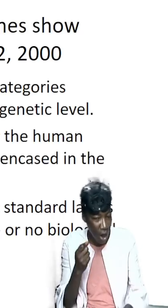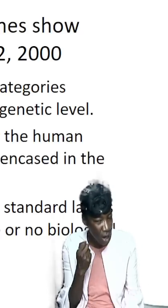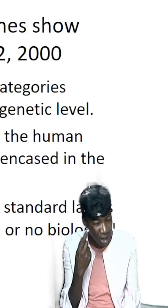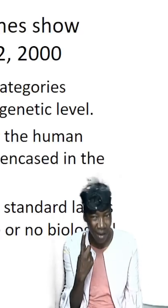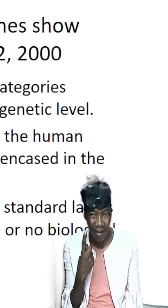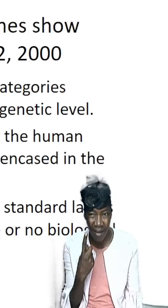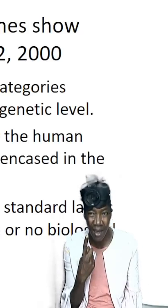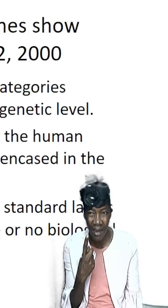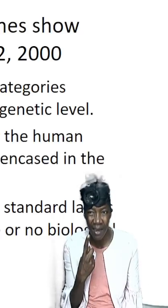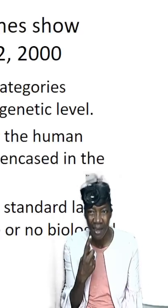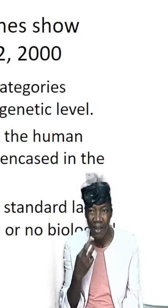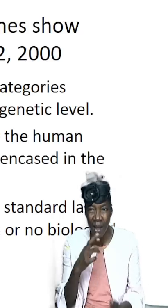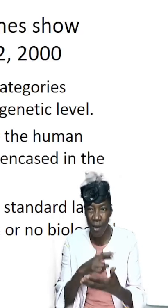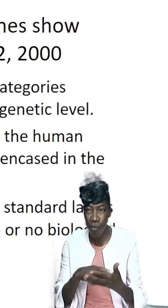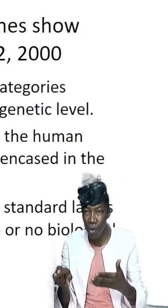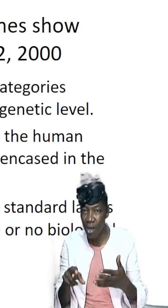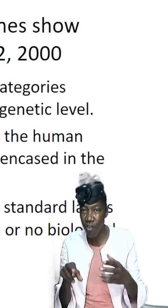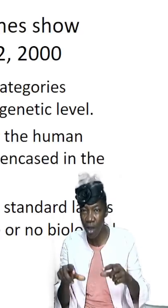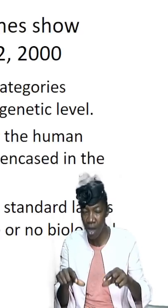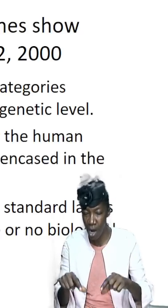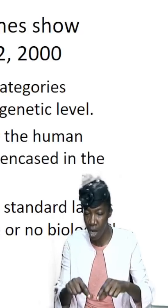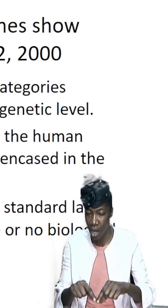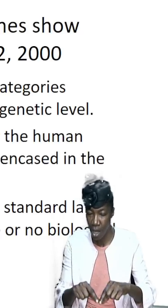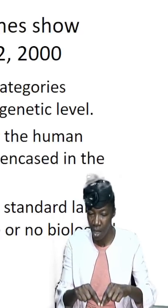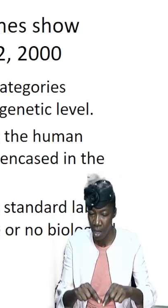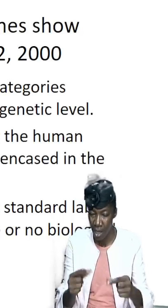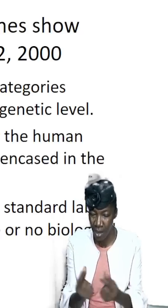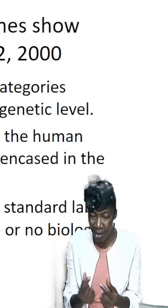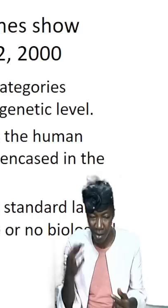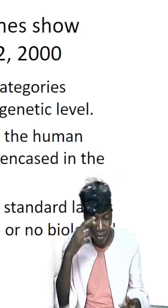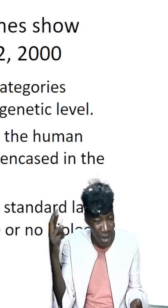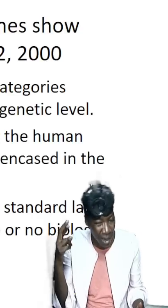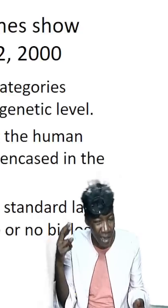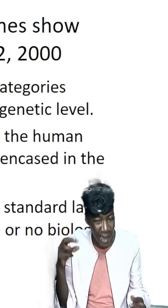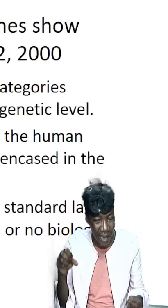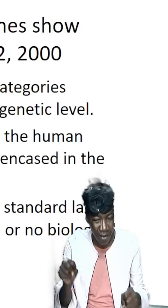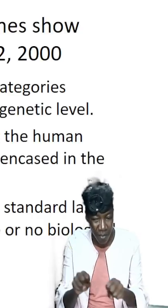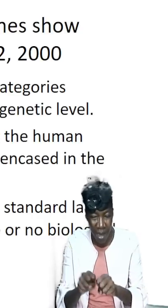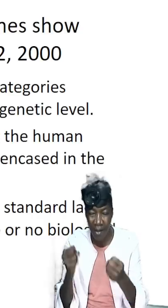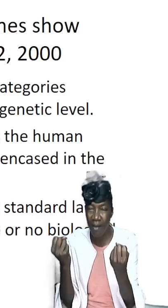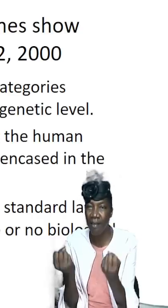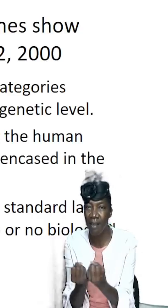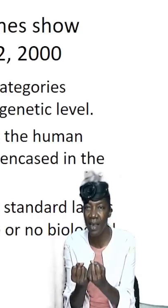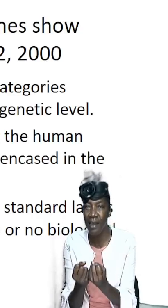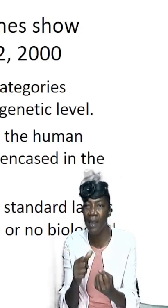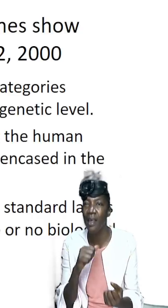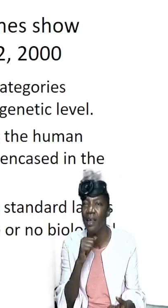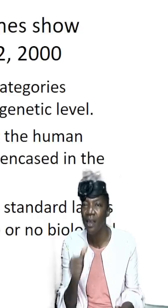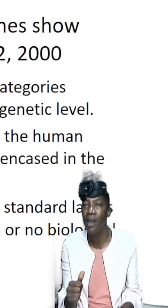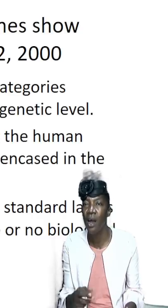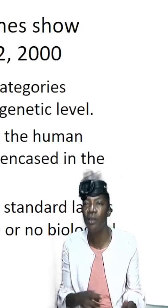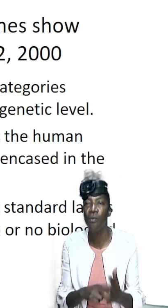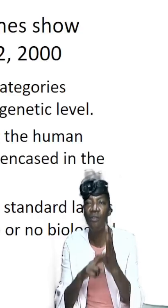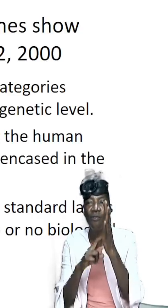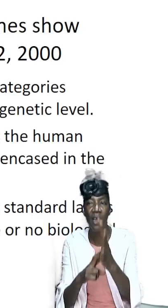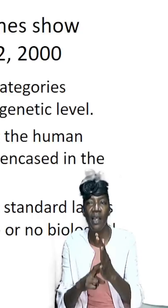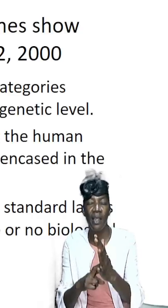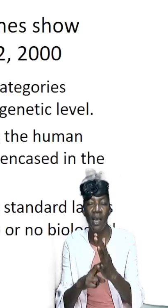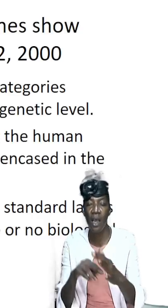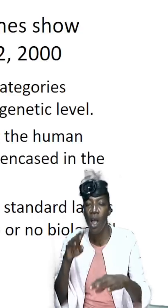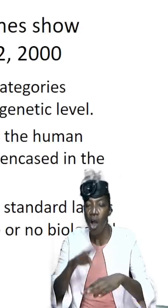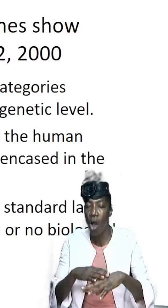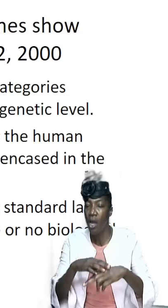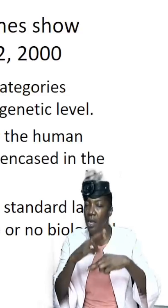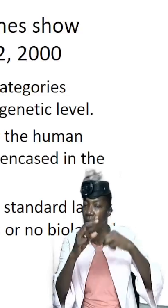racial categories recognized by society are not reflected on the